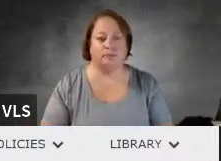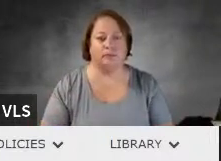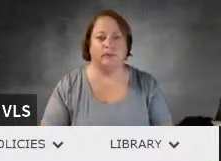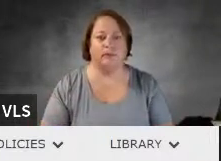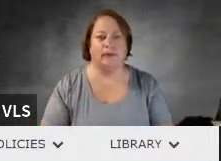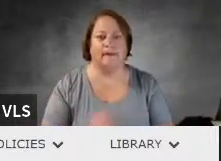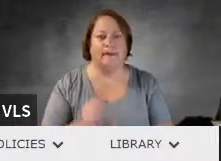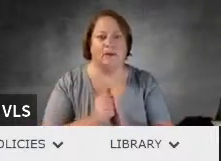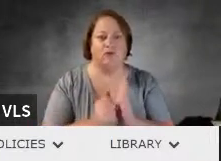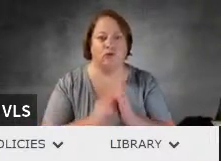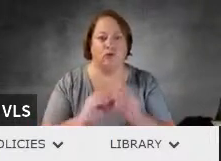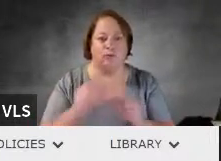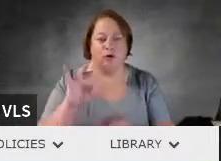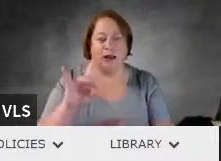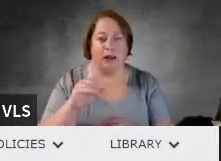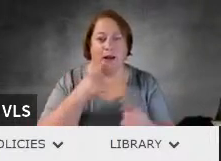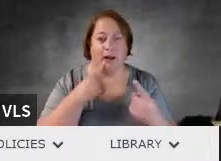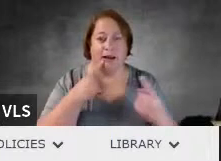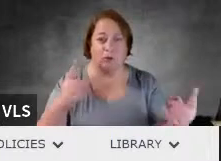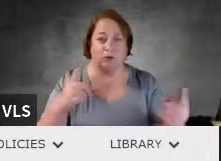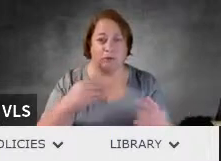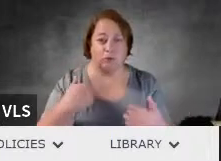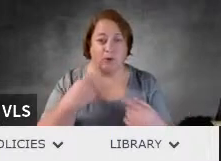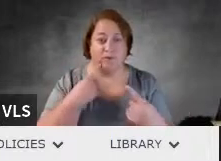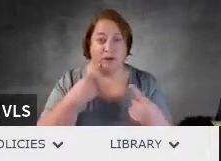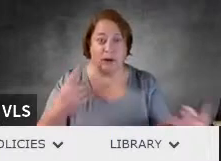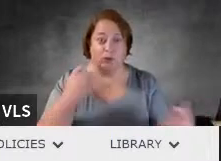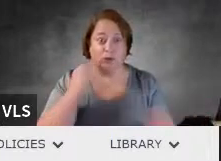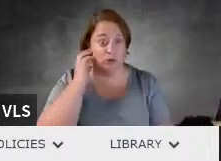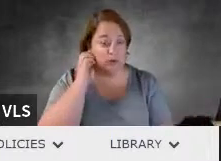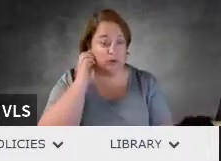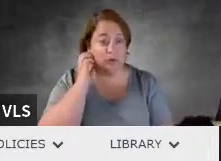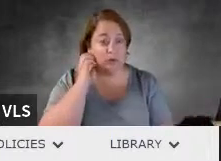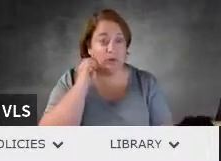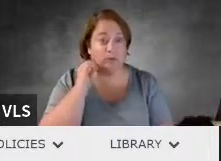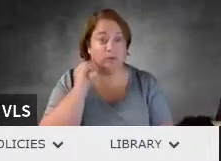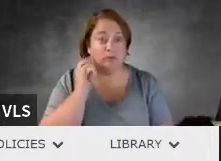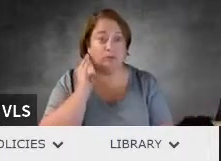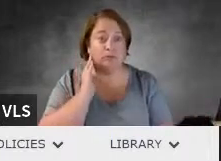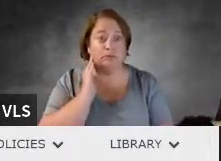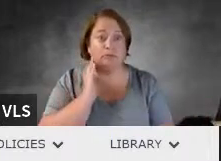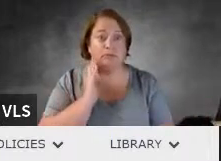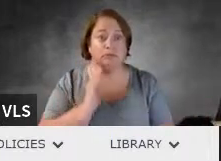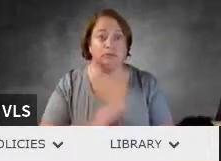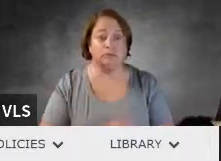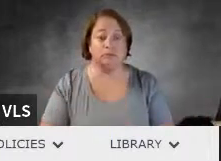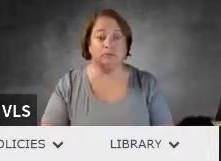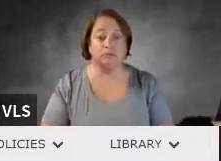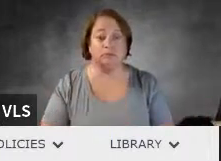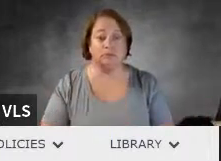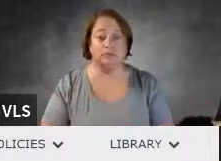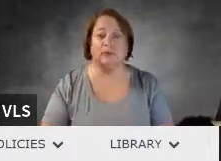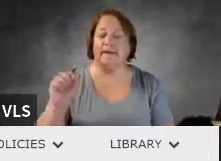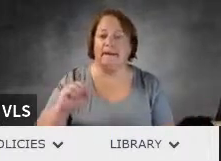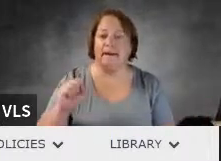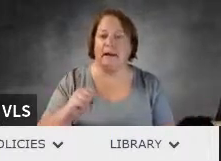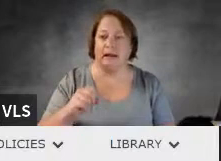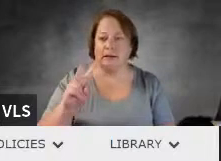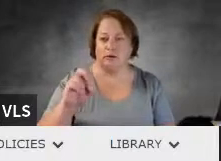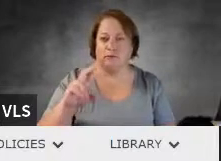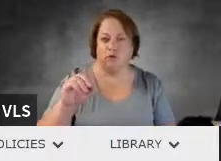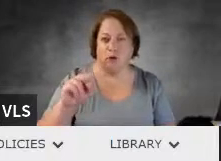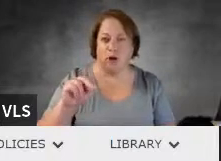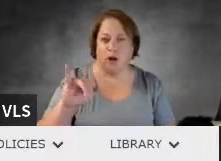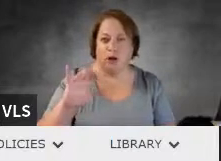Agenda item 8, announcements. Are there any announcements for our governing council members? Yes, this is Veronica Real